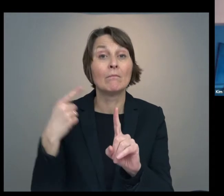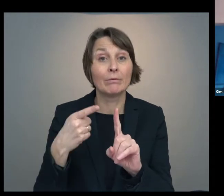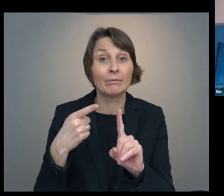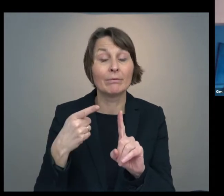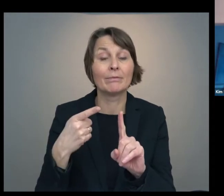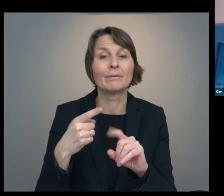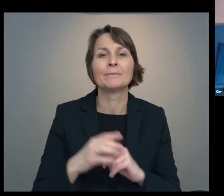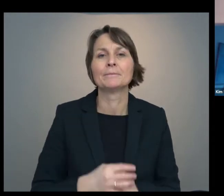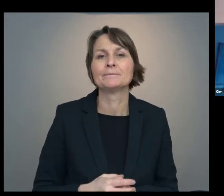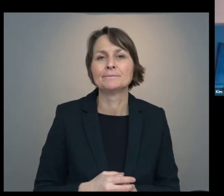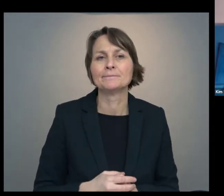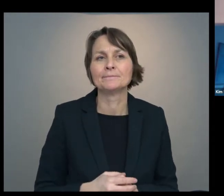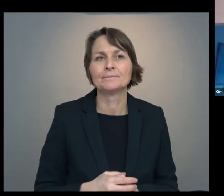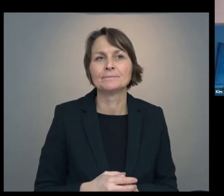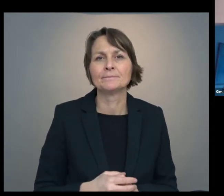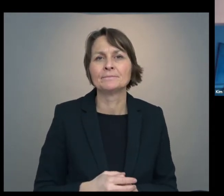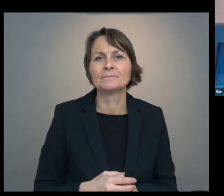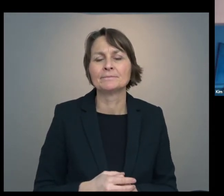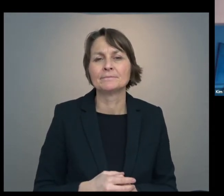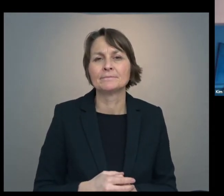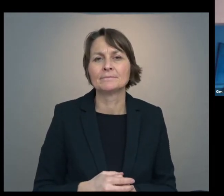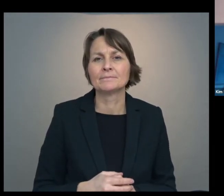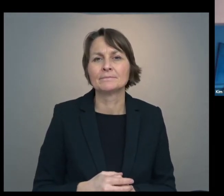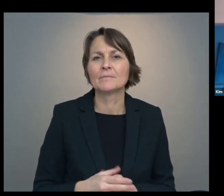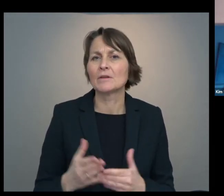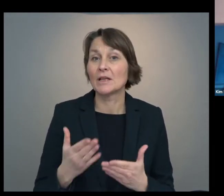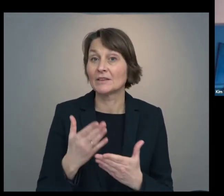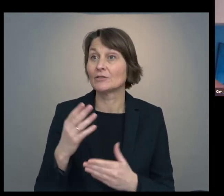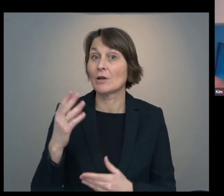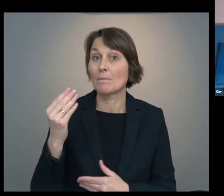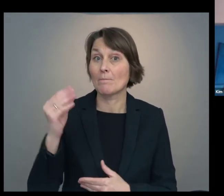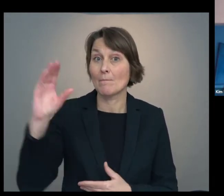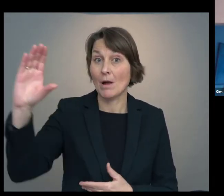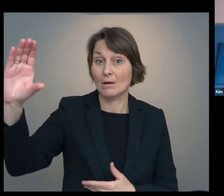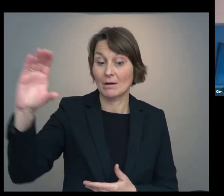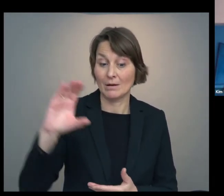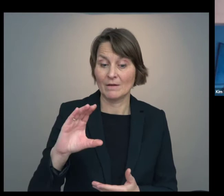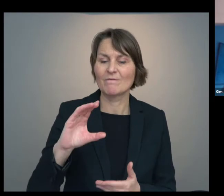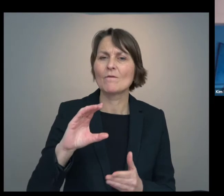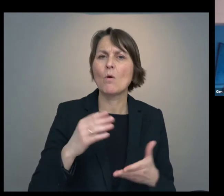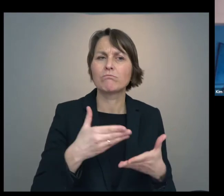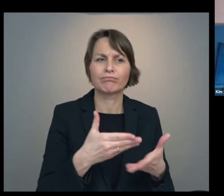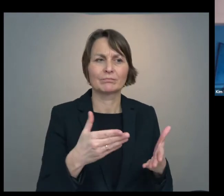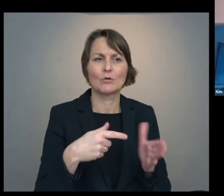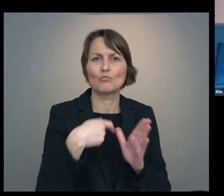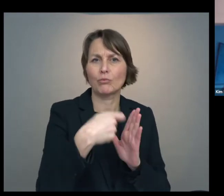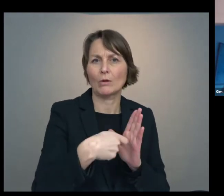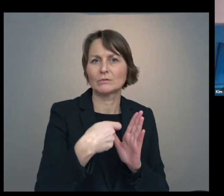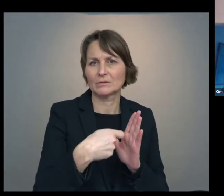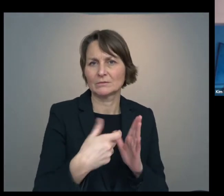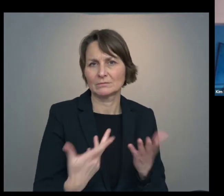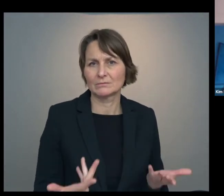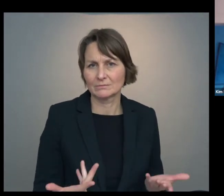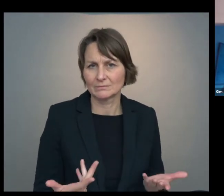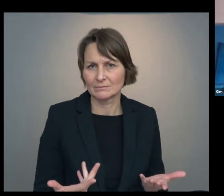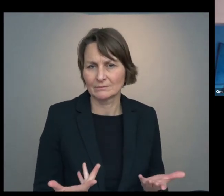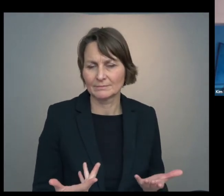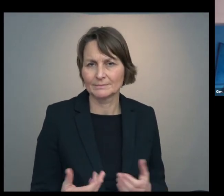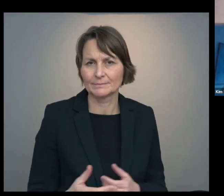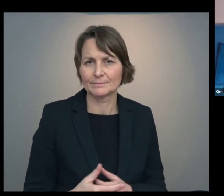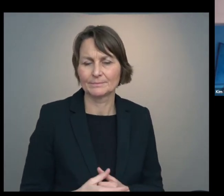and it's intended to fund the overall project. So there's no